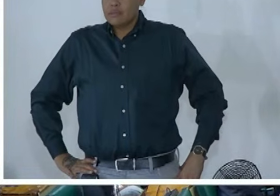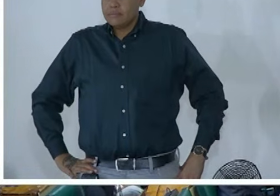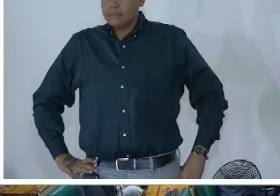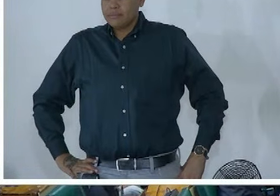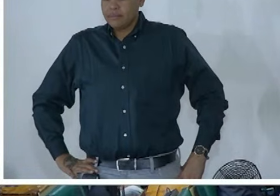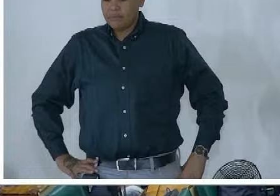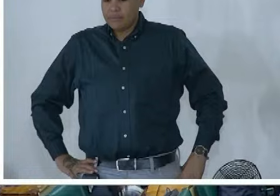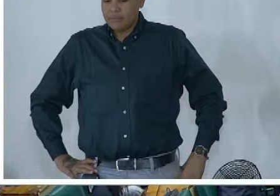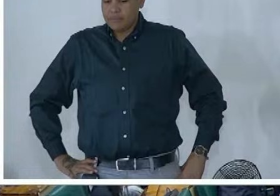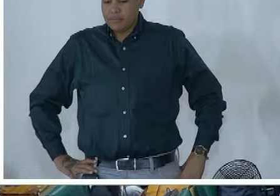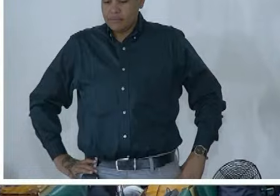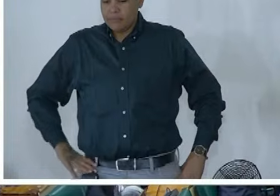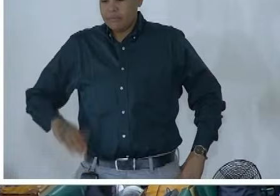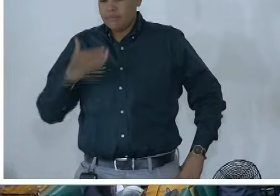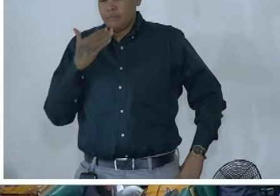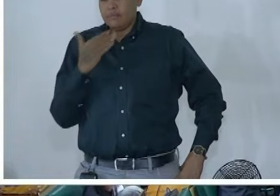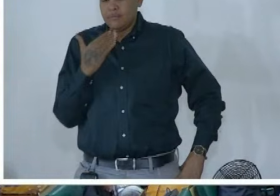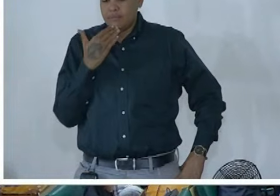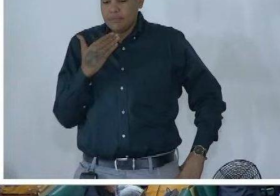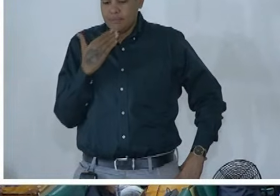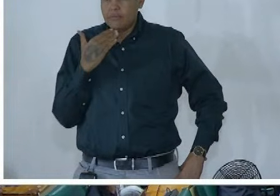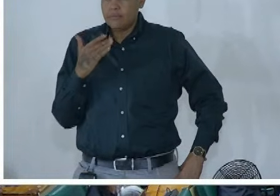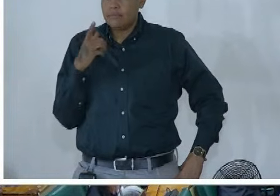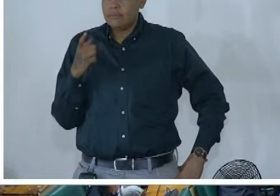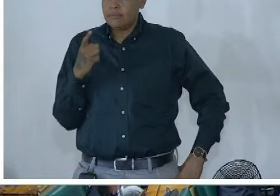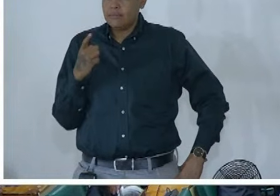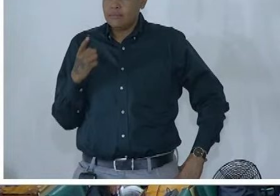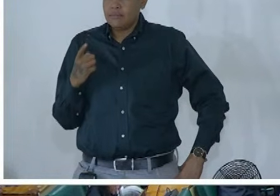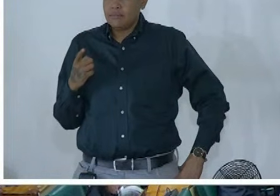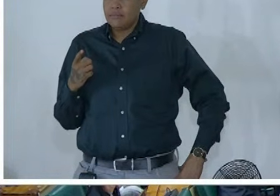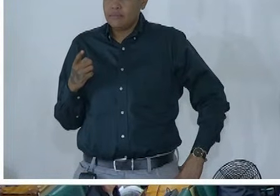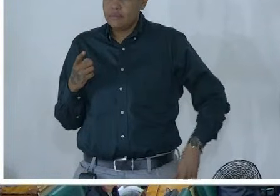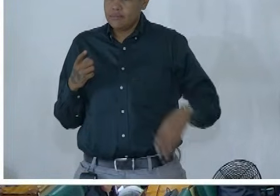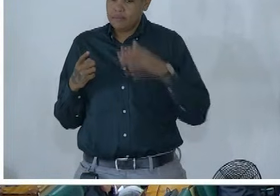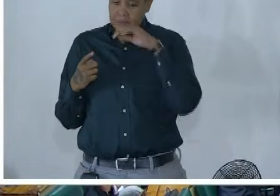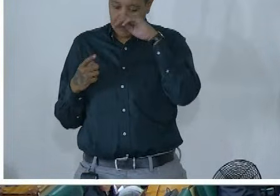Thank you very much. Yes, if I can.